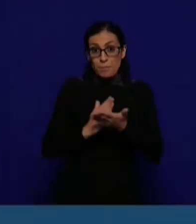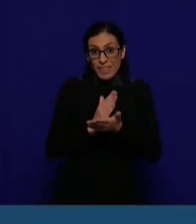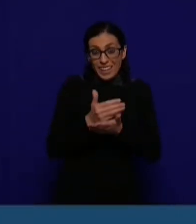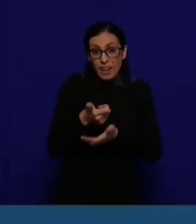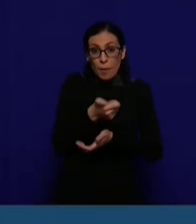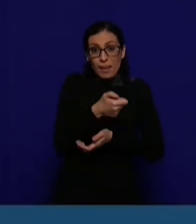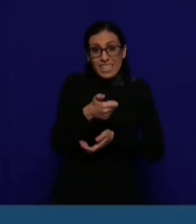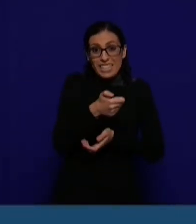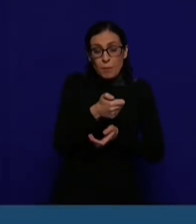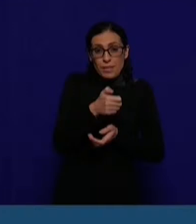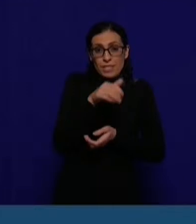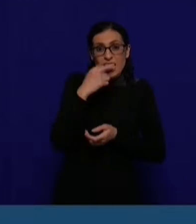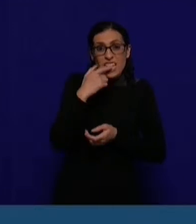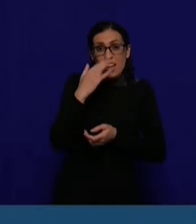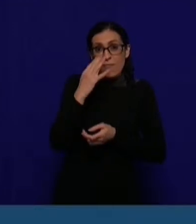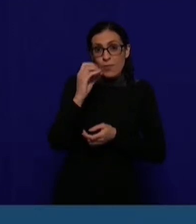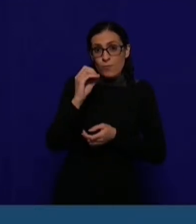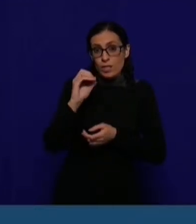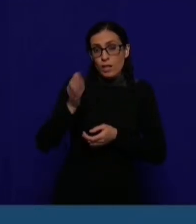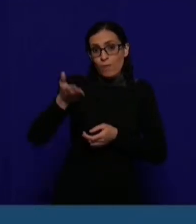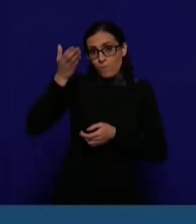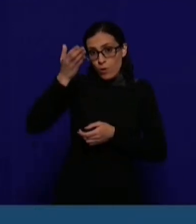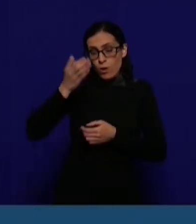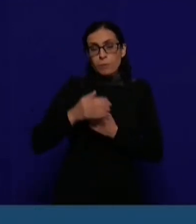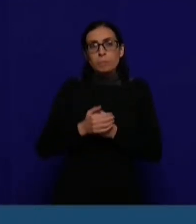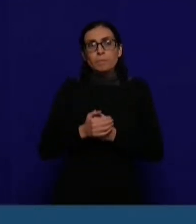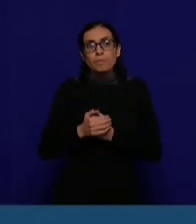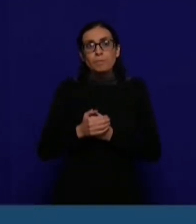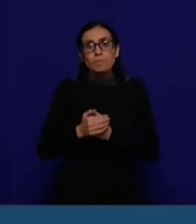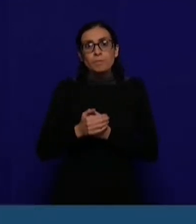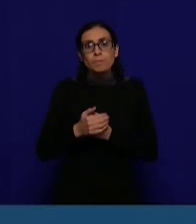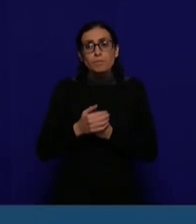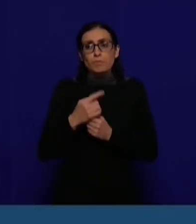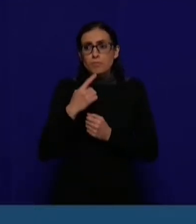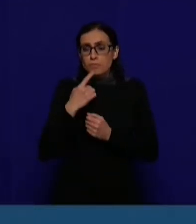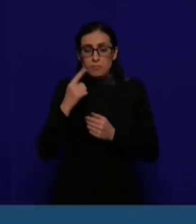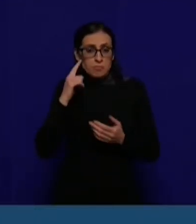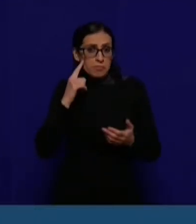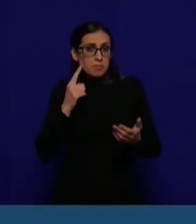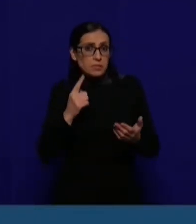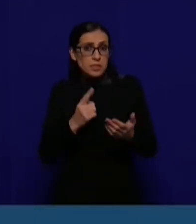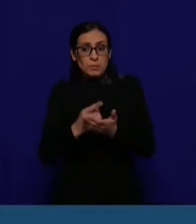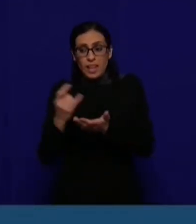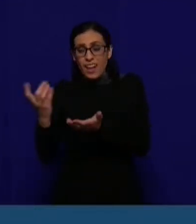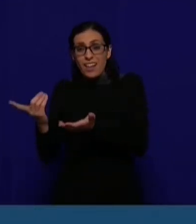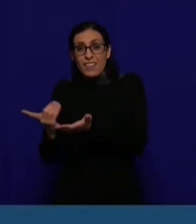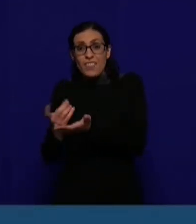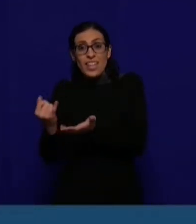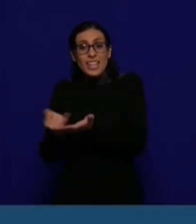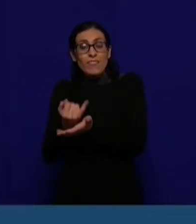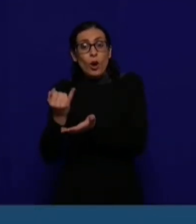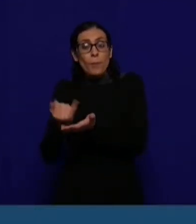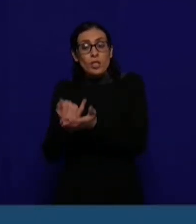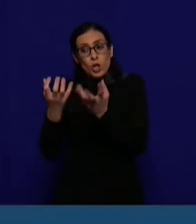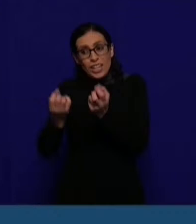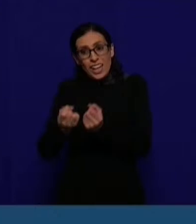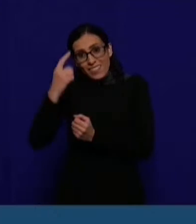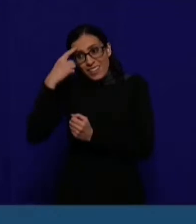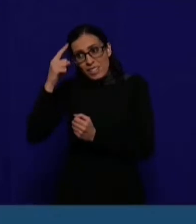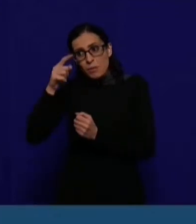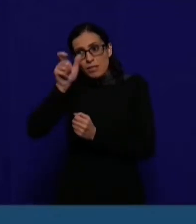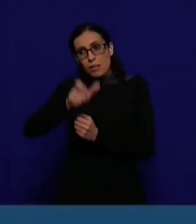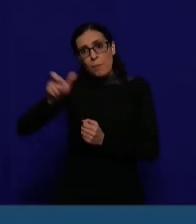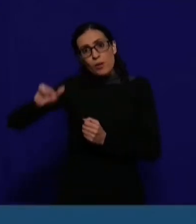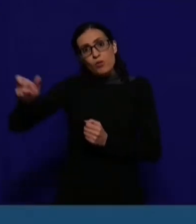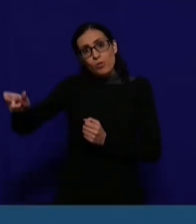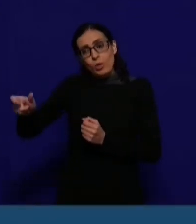l-50 kienet fejn aħna kellna badna n-nies kollha dettalji tal-persuni mid-databases li għandna li jeżistu. U jista' jkun